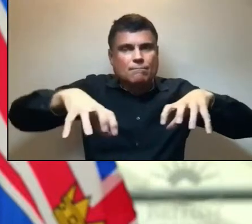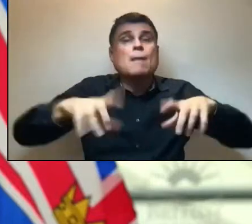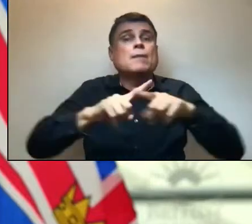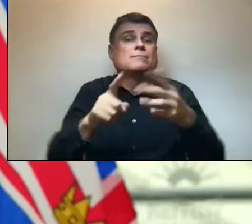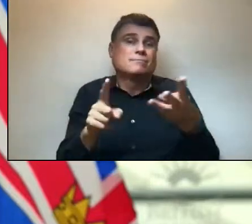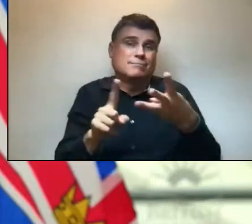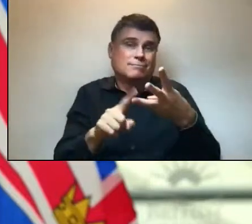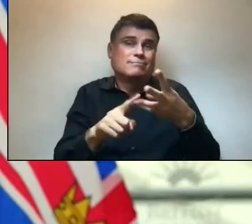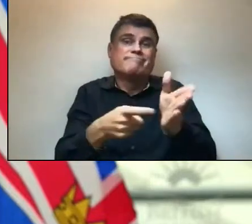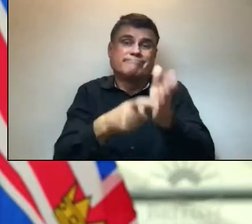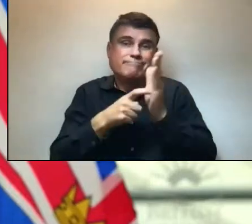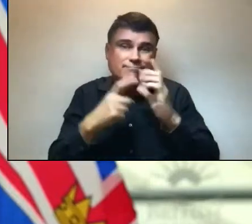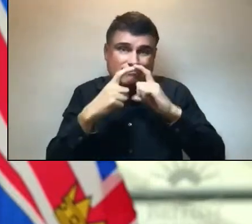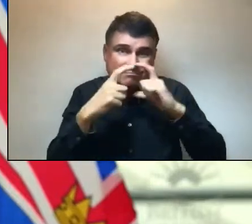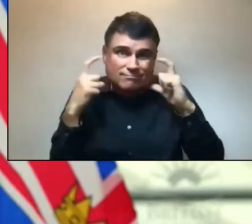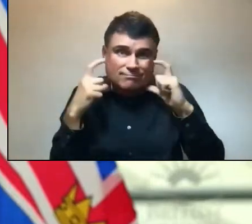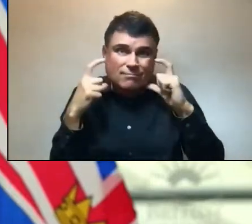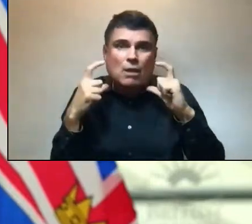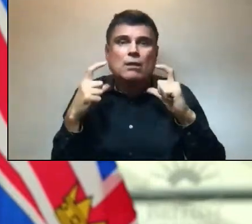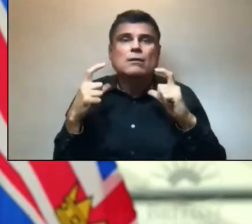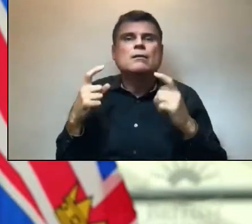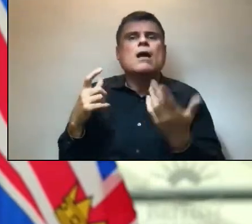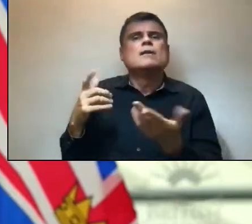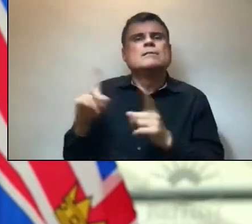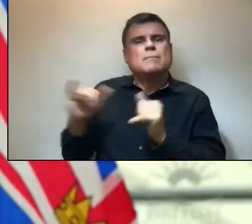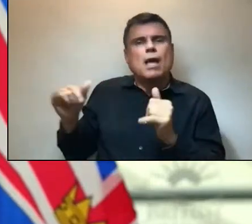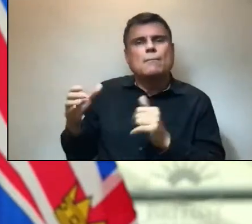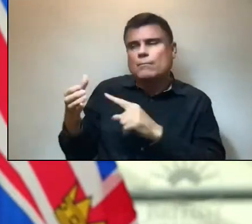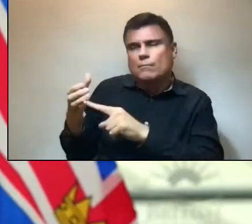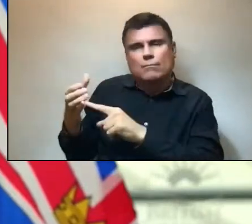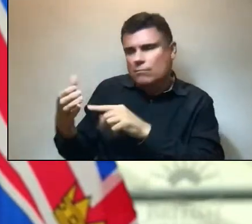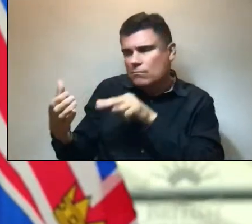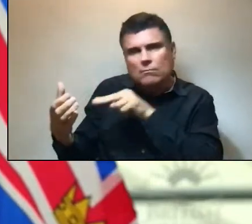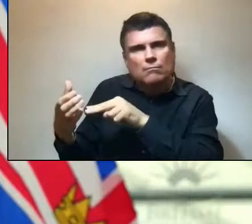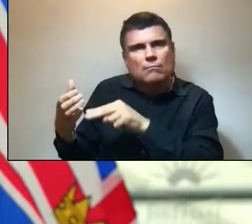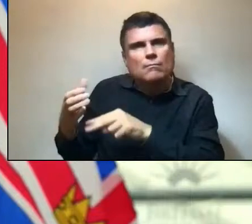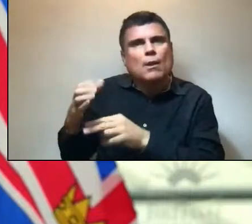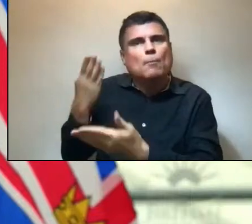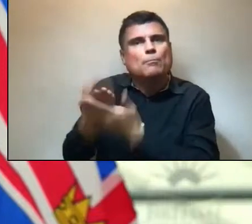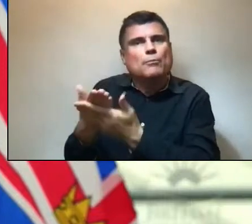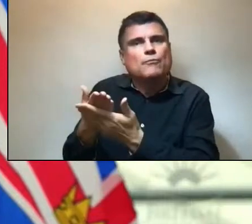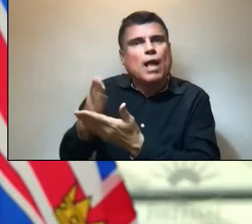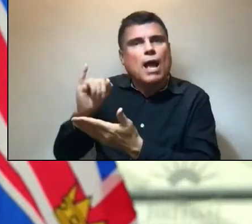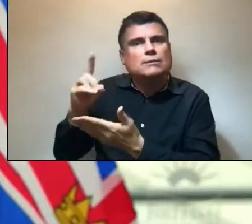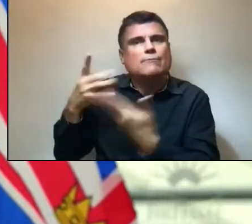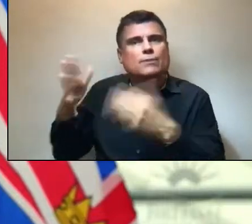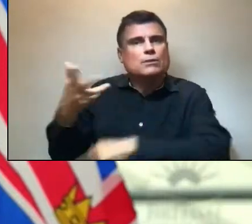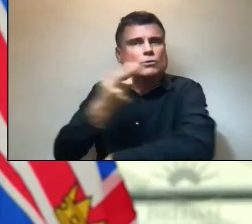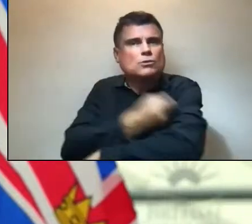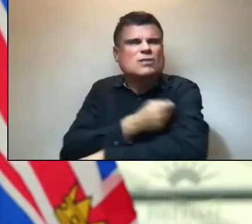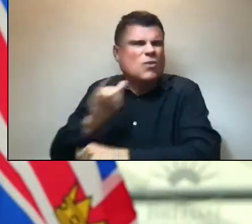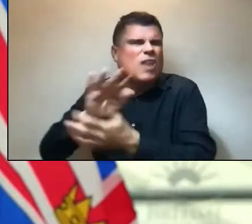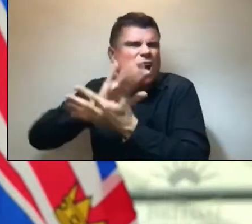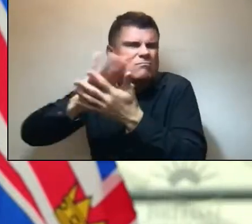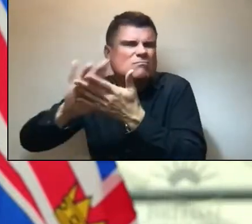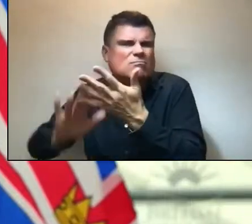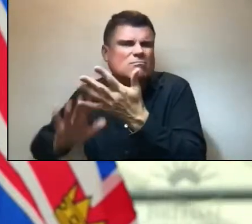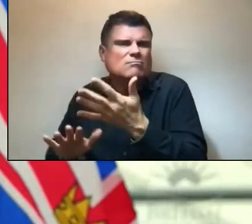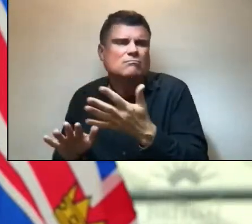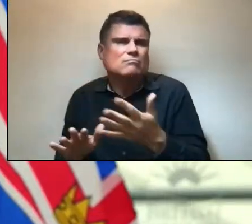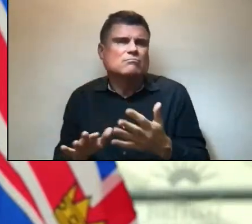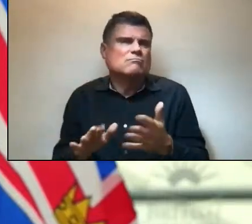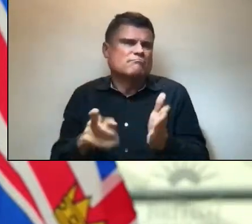the QR codes and the vaccine card. So those are some of the things we're looking at. We have, as you know, expanded the mask